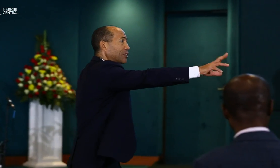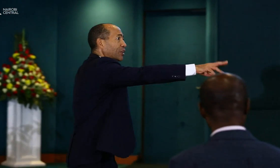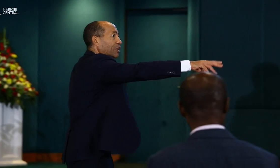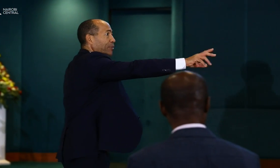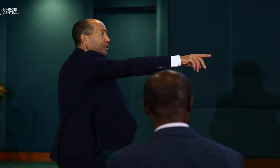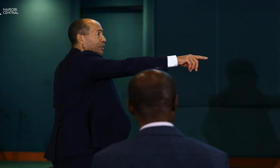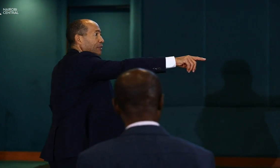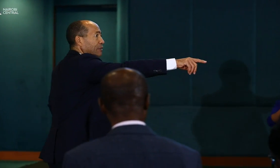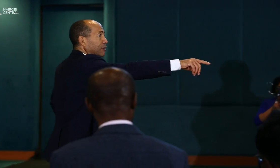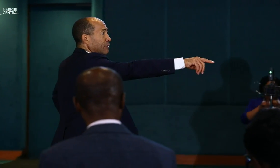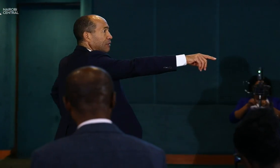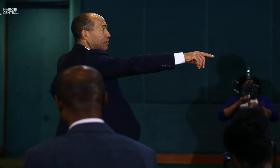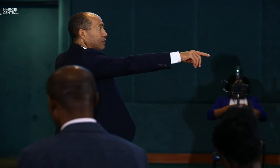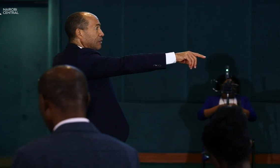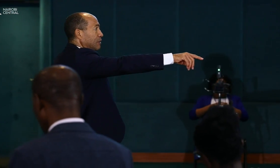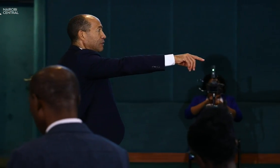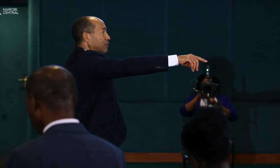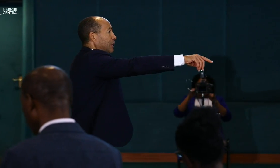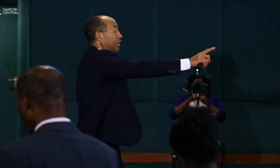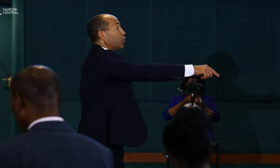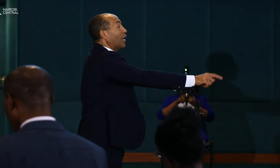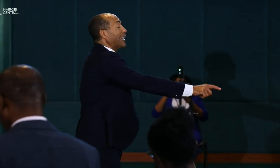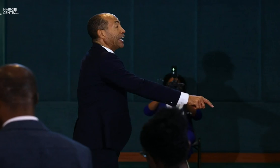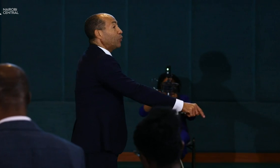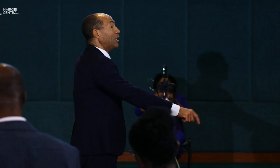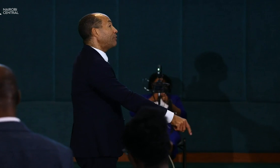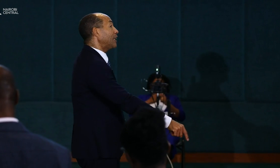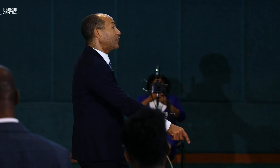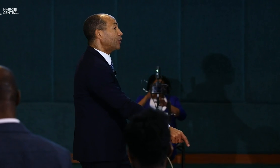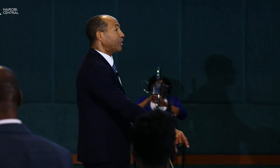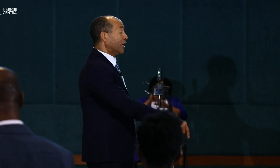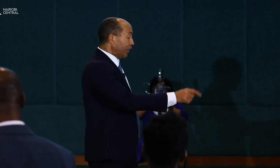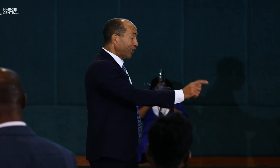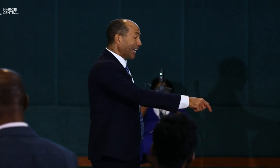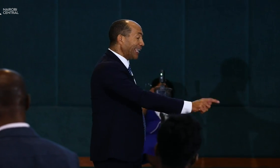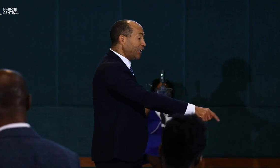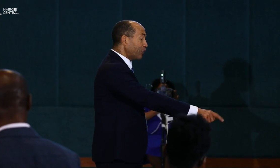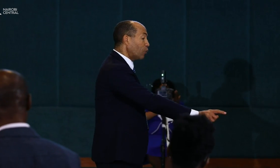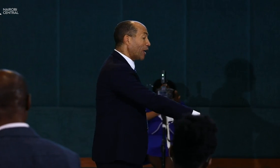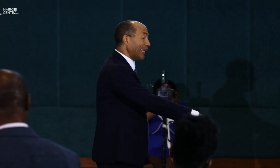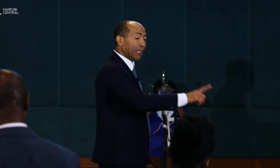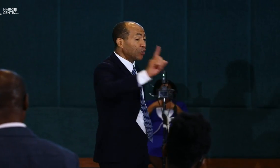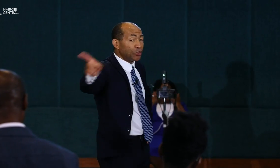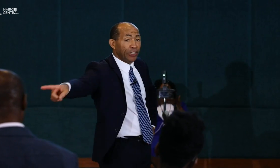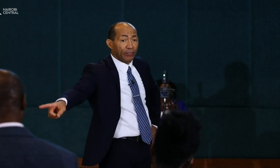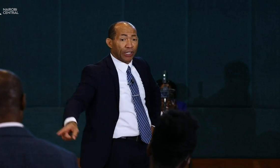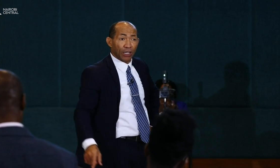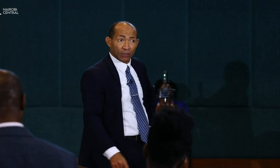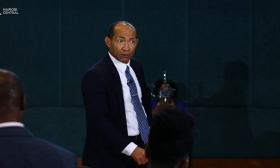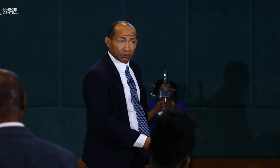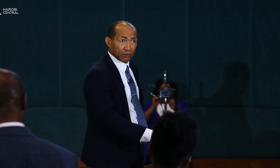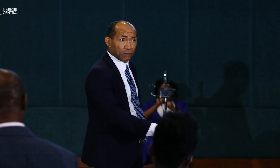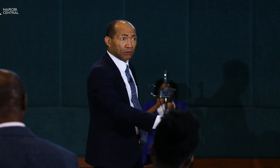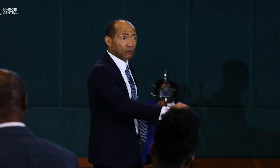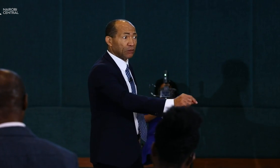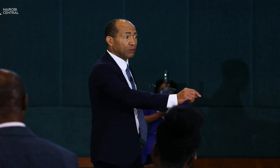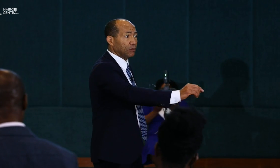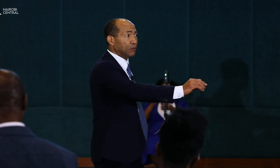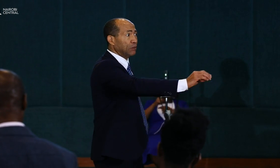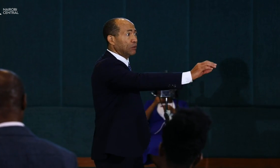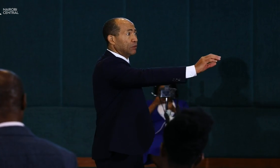When the roll is called up yonder, is one hell we're living in down here. You can't leave from one hell and go to another hell.